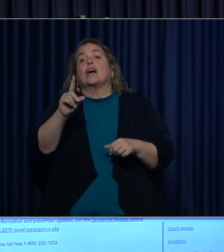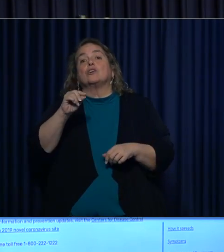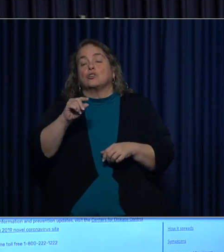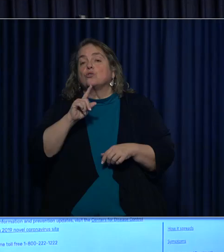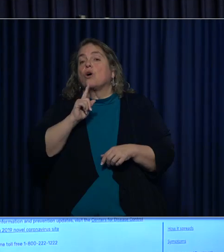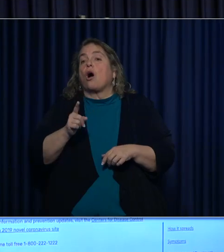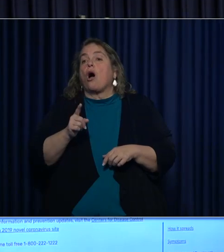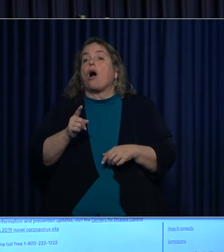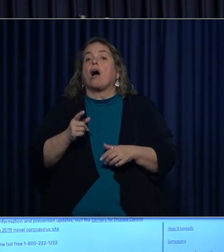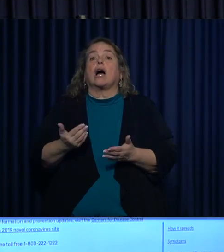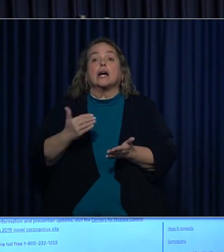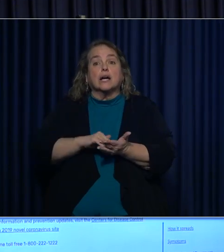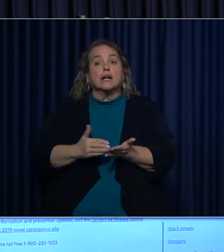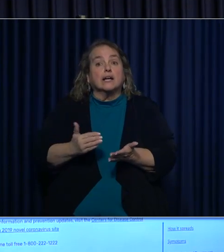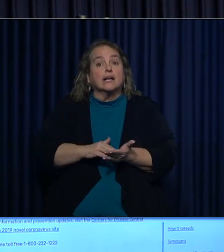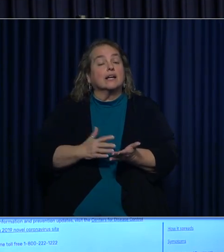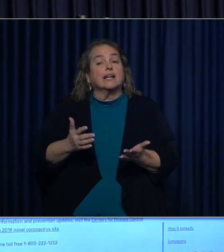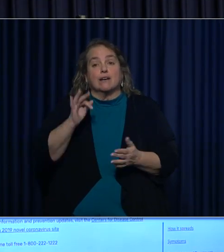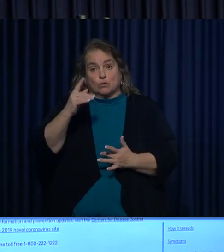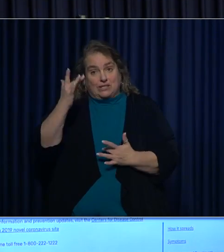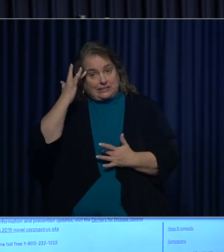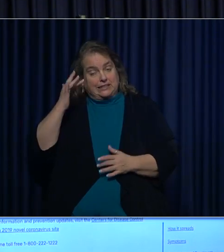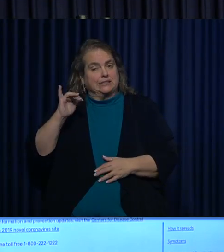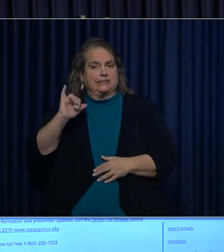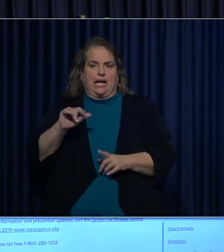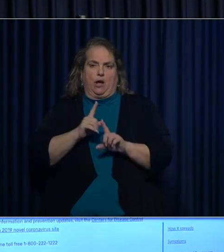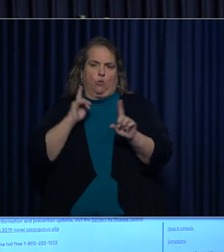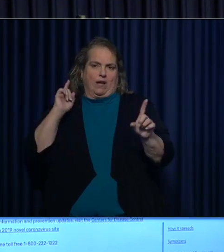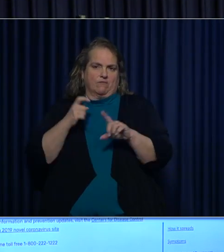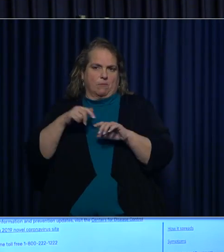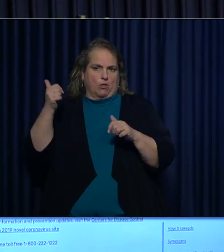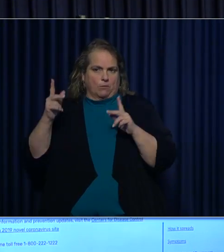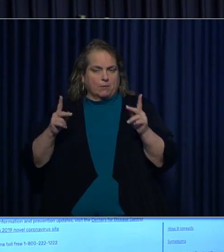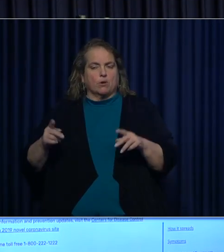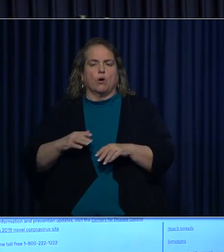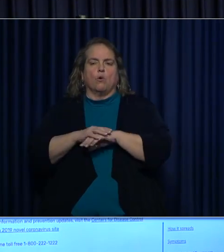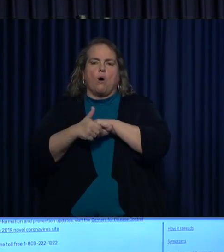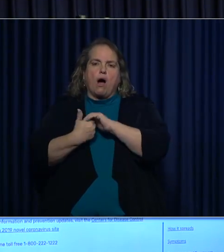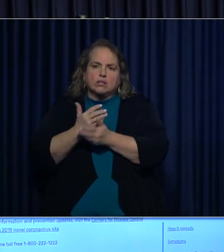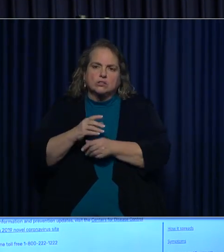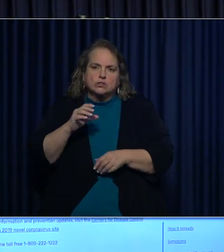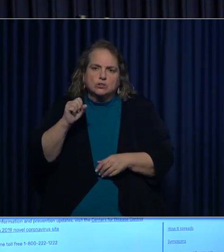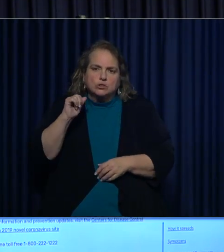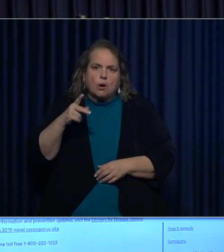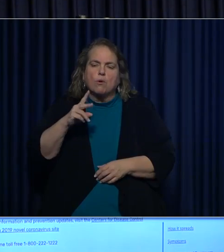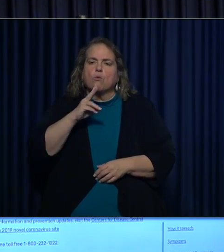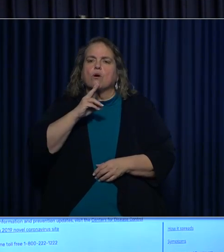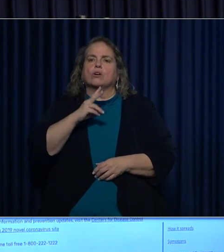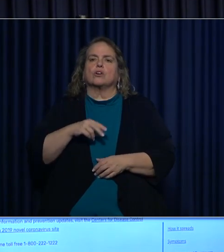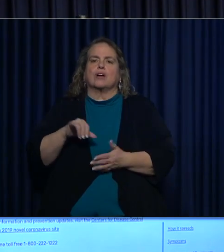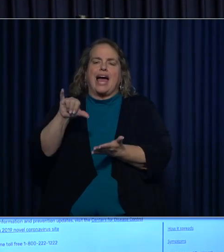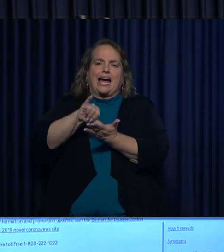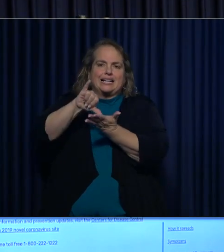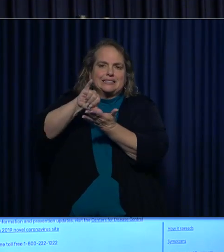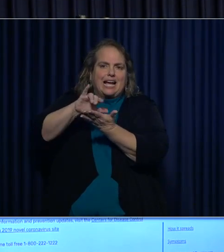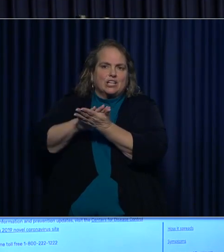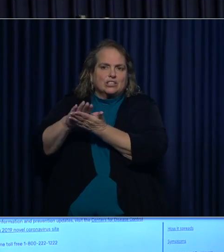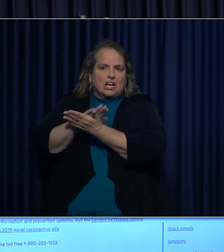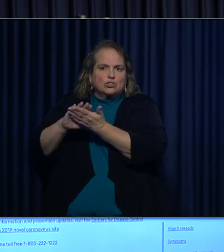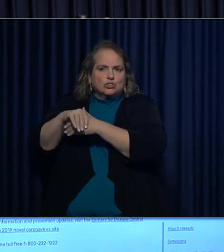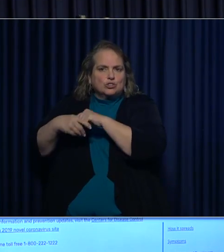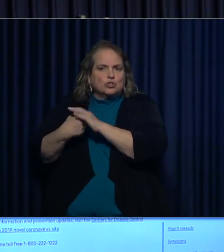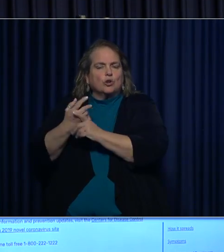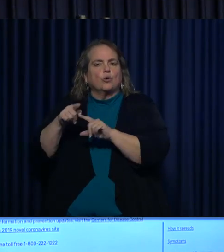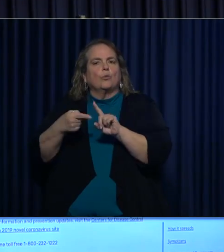you repeatedly, which are if you're sick, stay away from other people, wash your hands with soap and water, use hand sanitizer. When